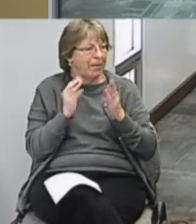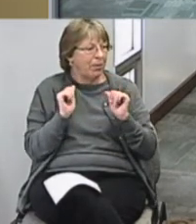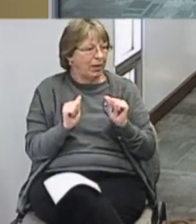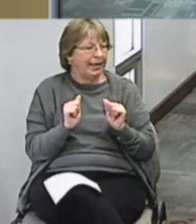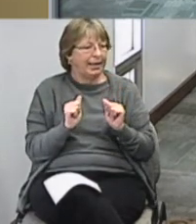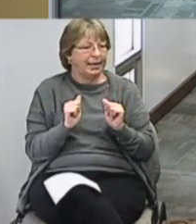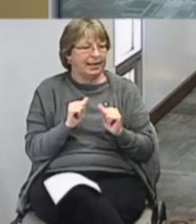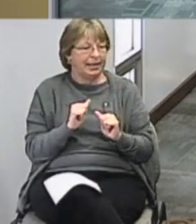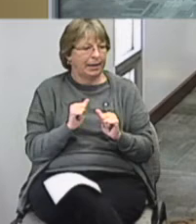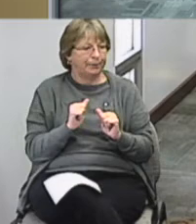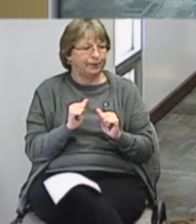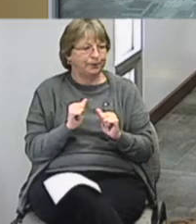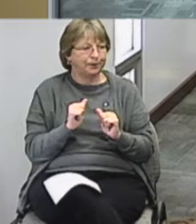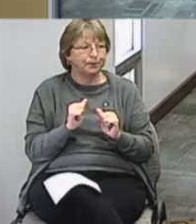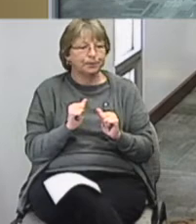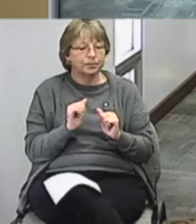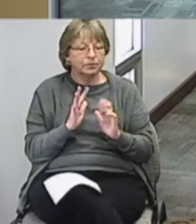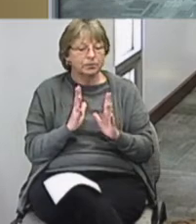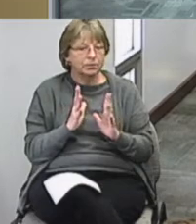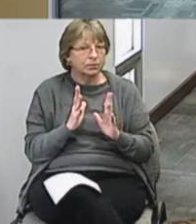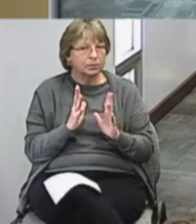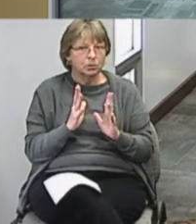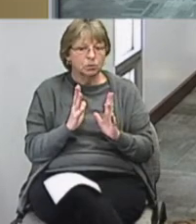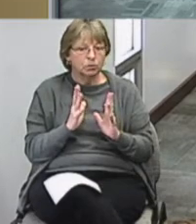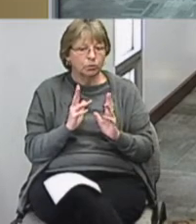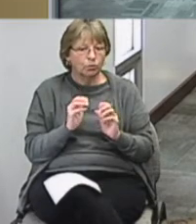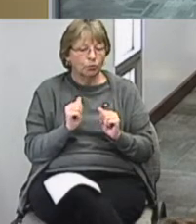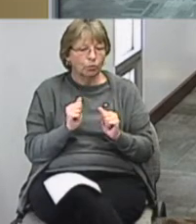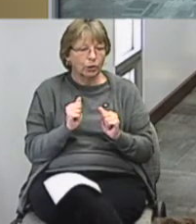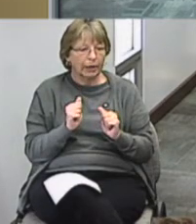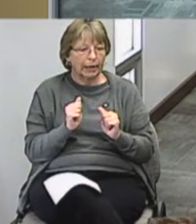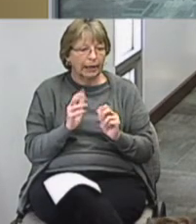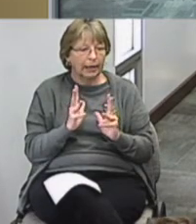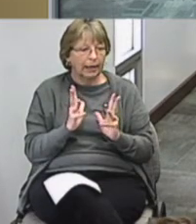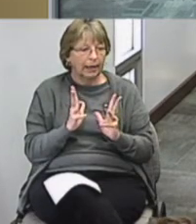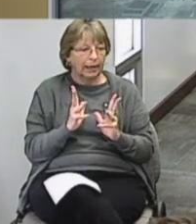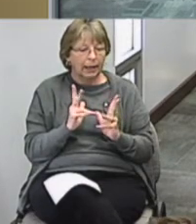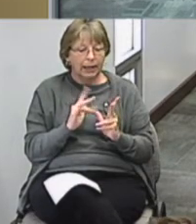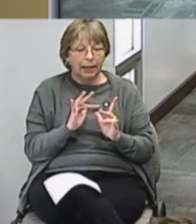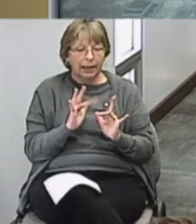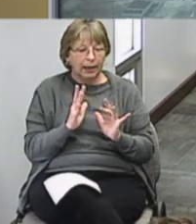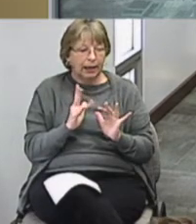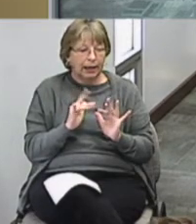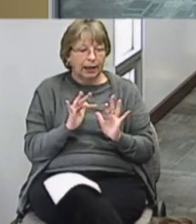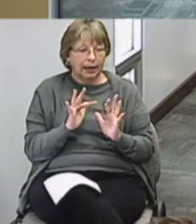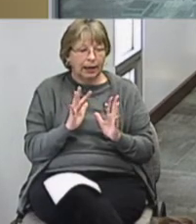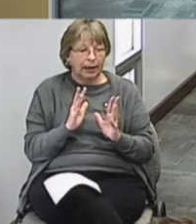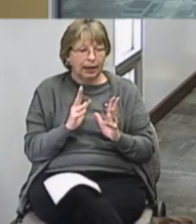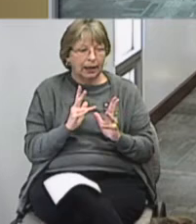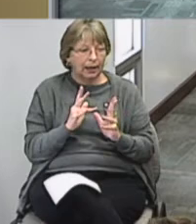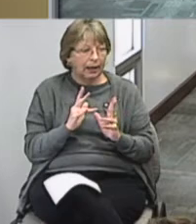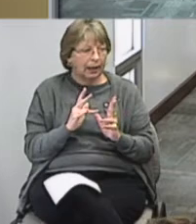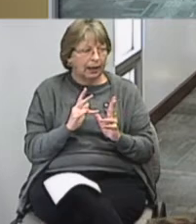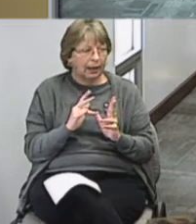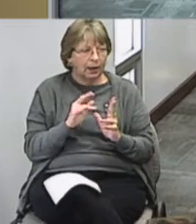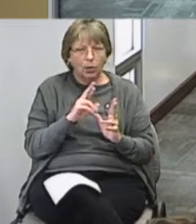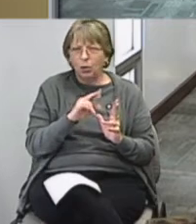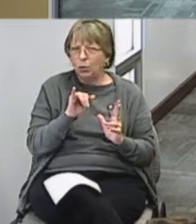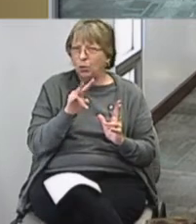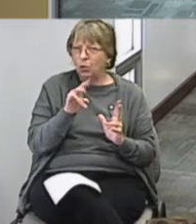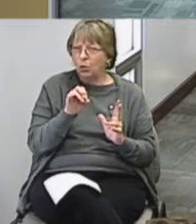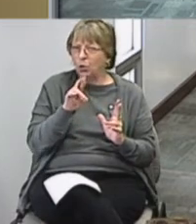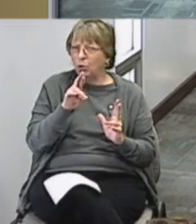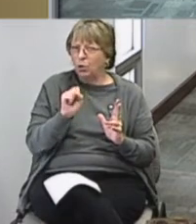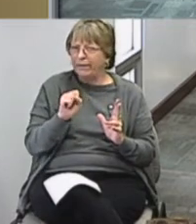commission something direct or leaning towards how we came about Rivers Bank Orchard Park. I don't remember that